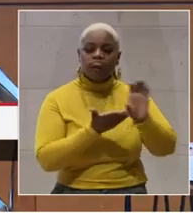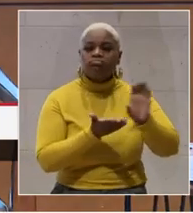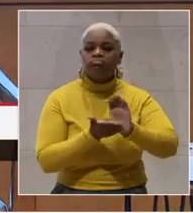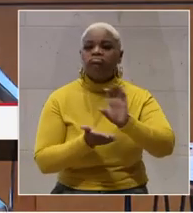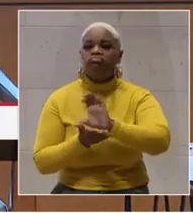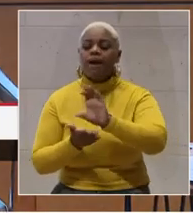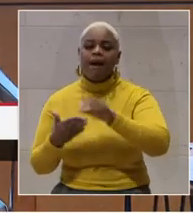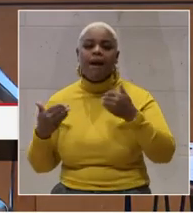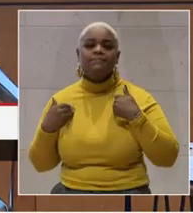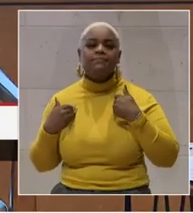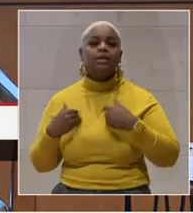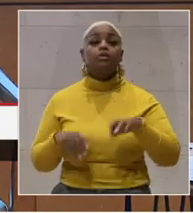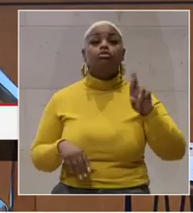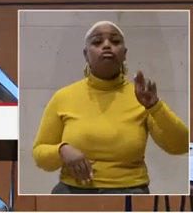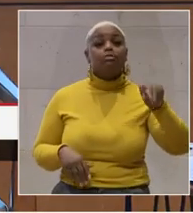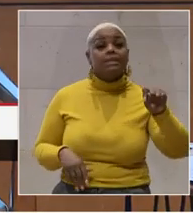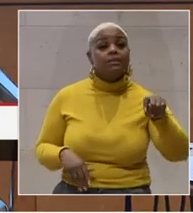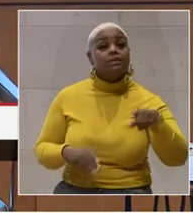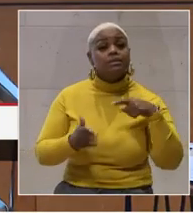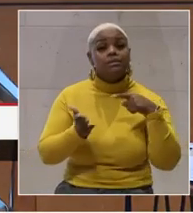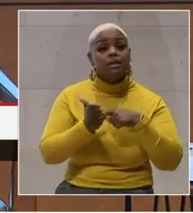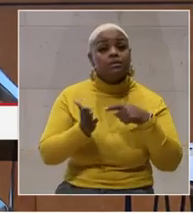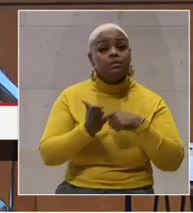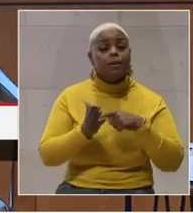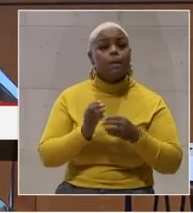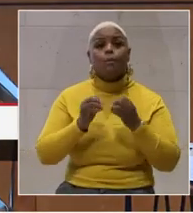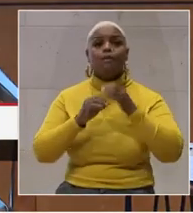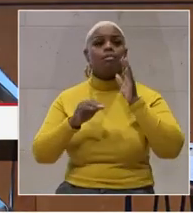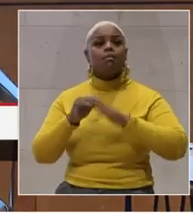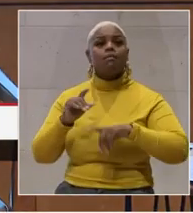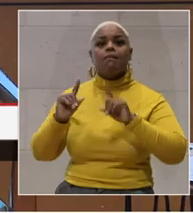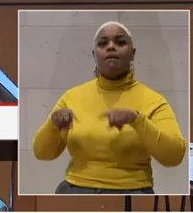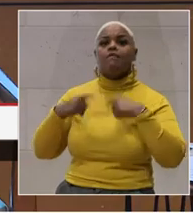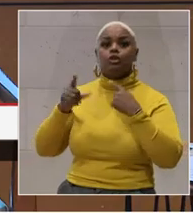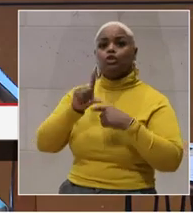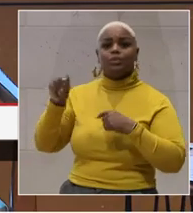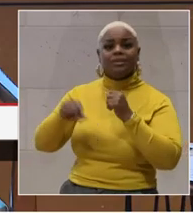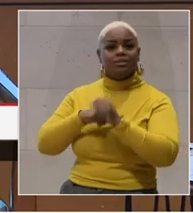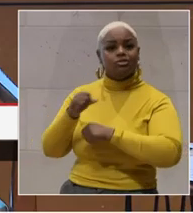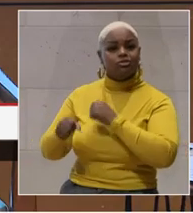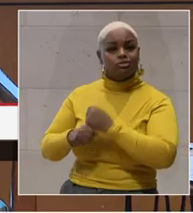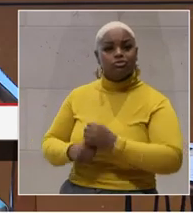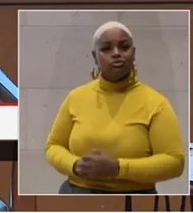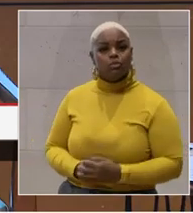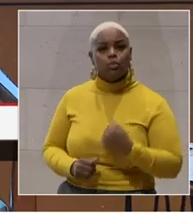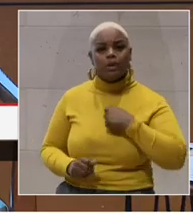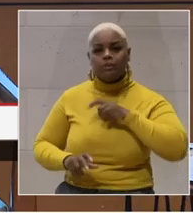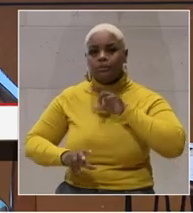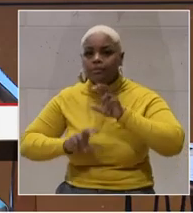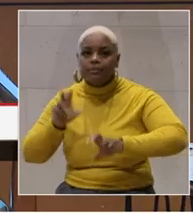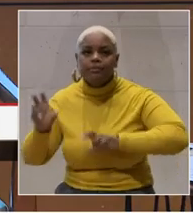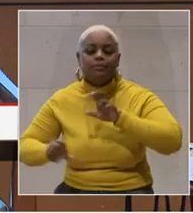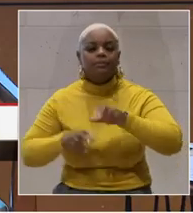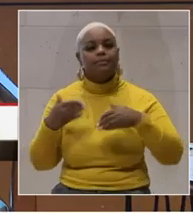than any other administration in the past 20 years. We're proud of that. We've been able to reduce